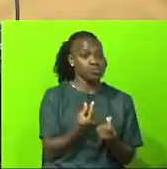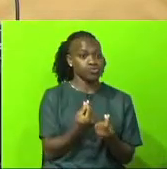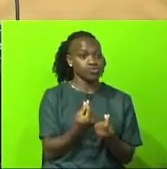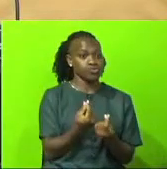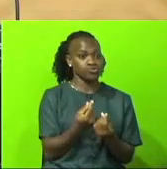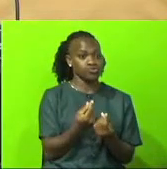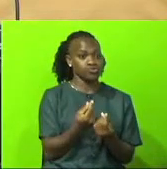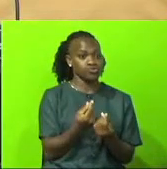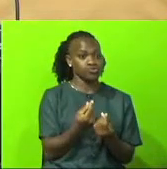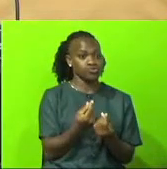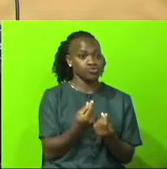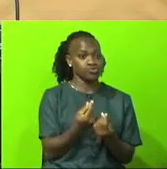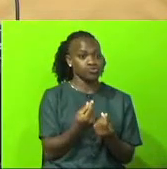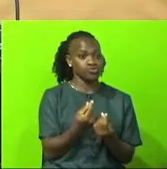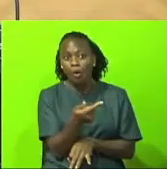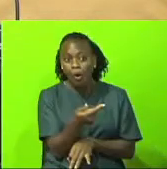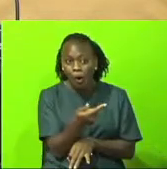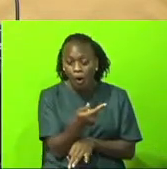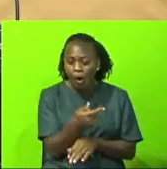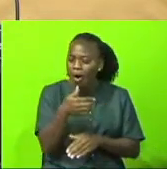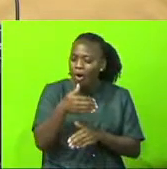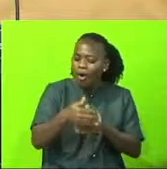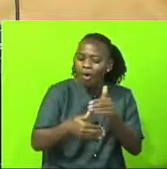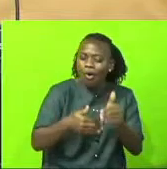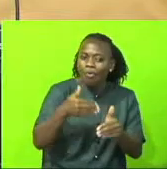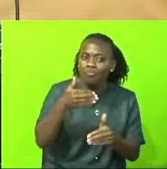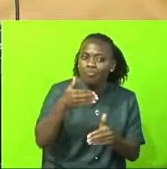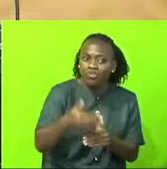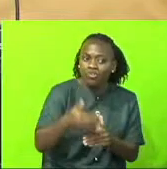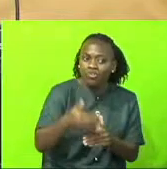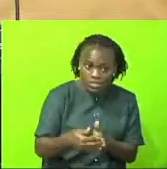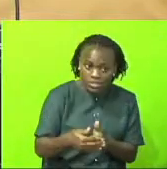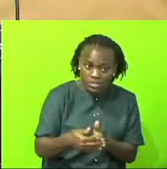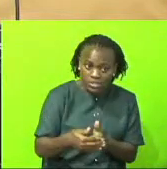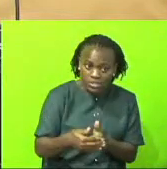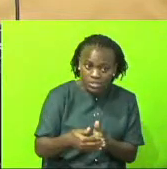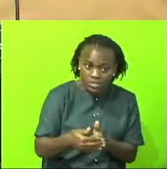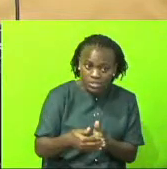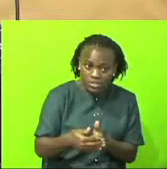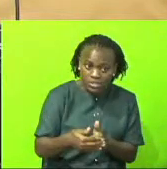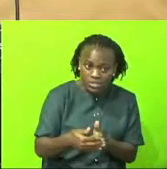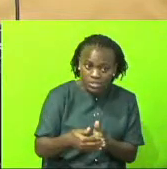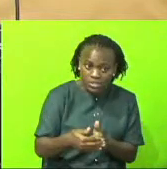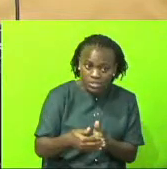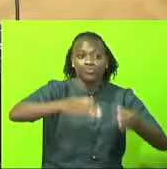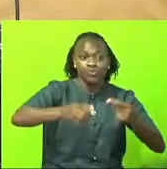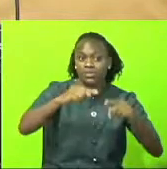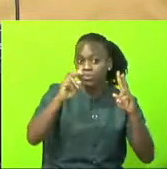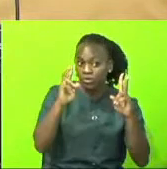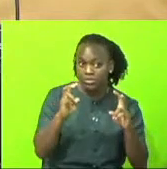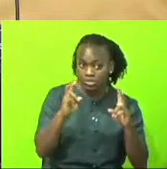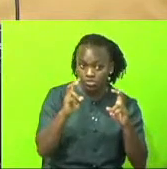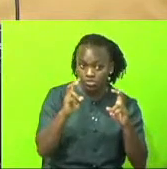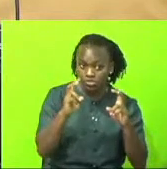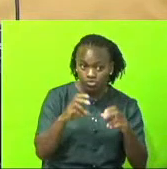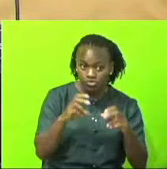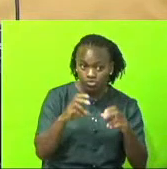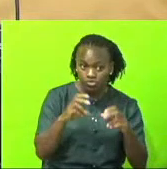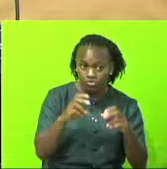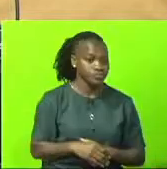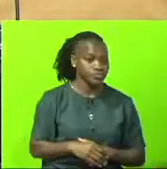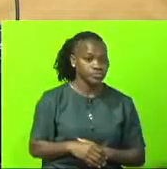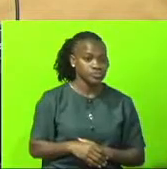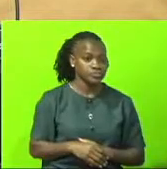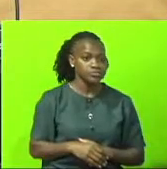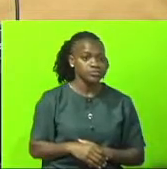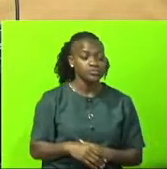explained to you the processes before the Supreme Court of Ghana on this matter. Mr. Speaker, I